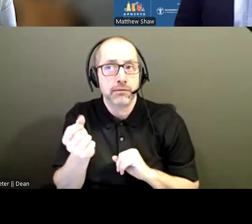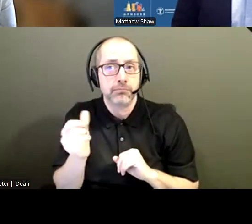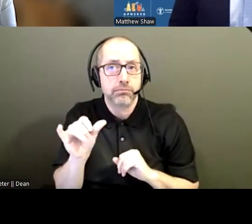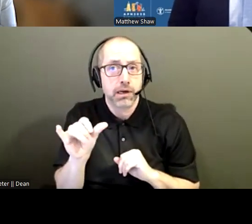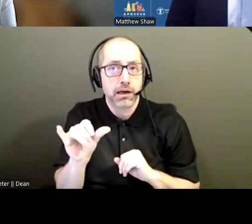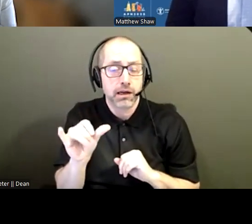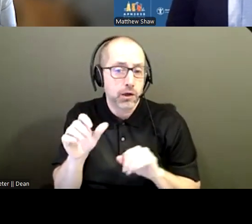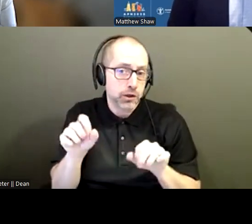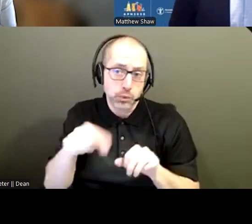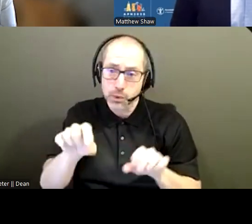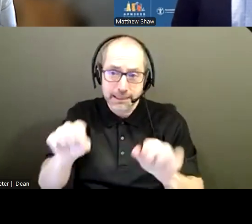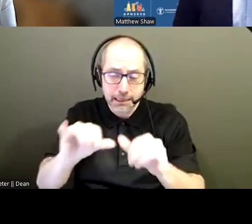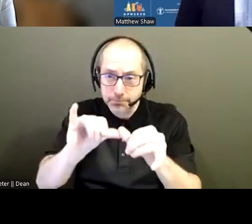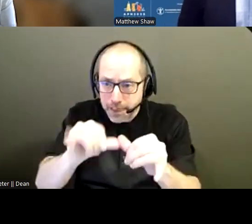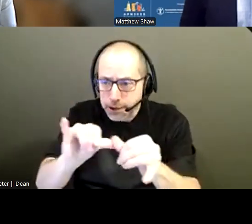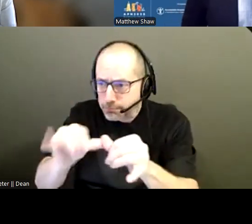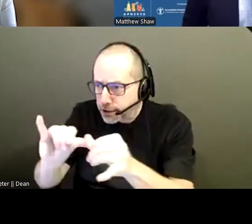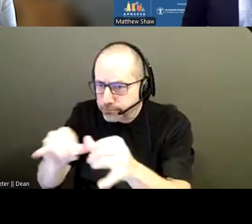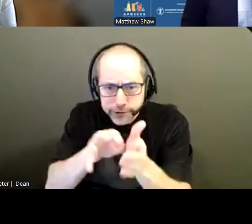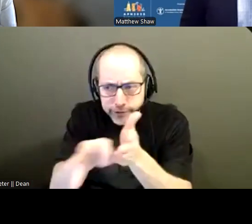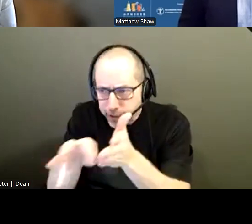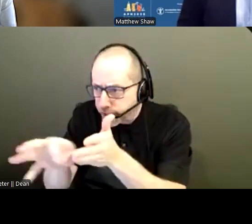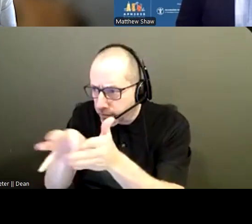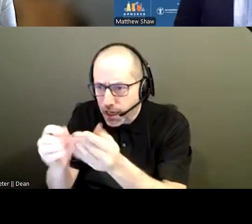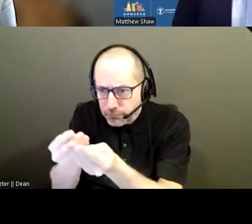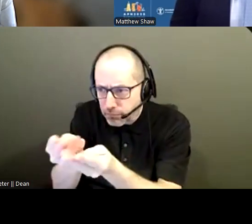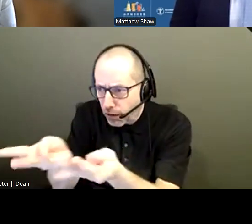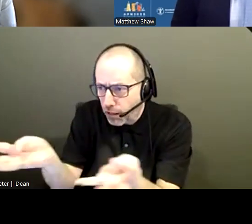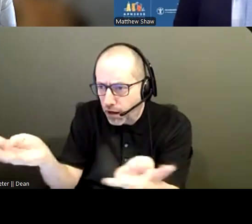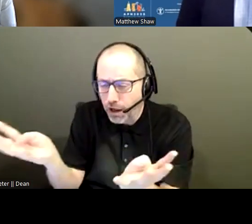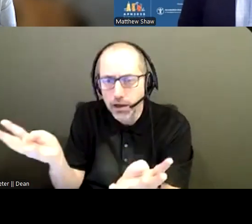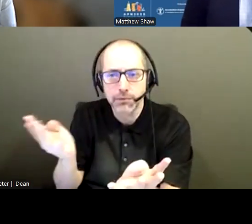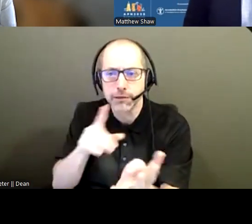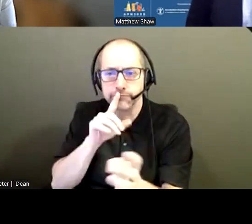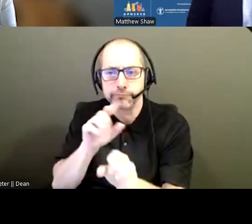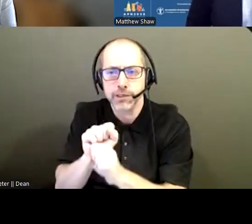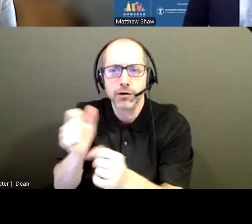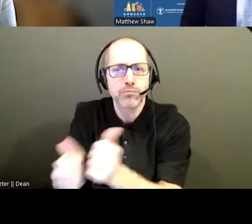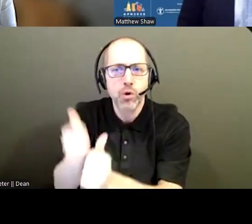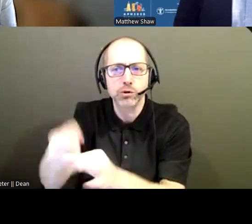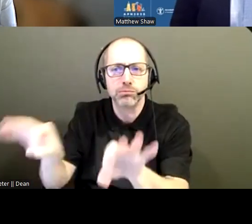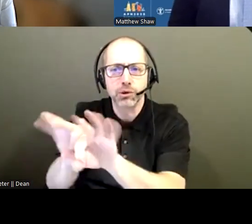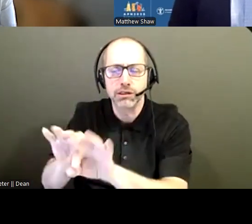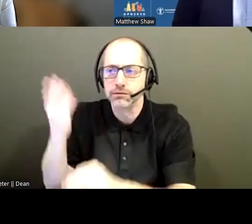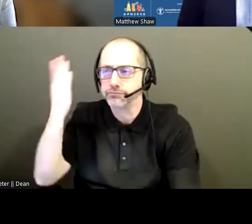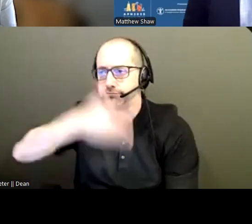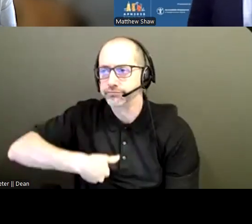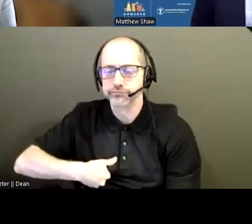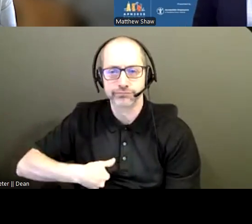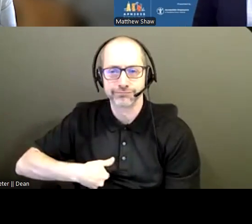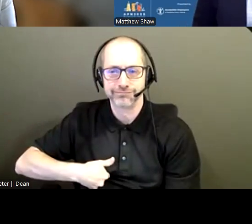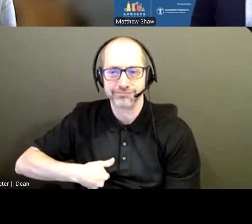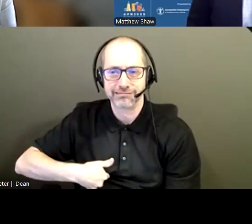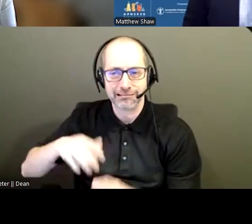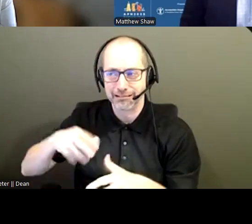all kinds of things, and we're missing what's really fundamental to the work that to